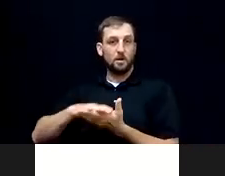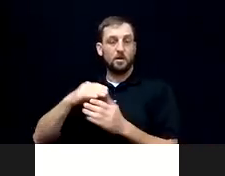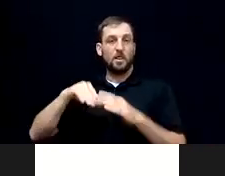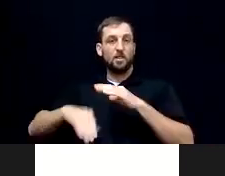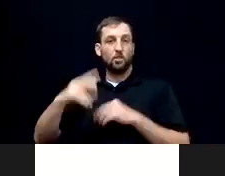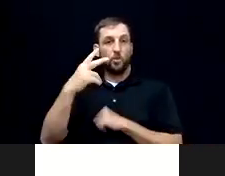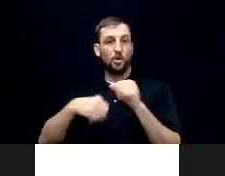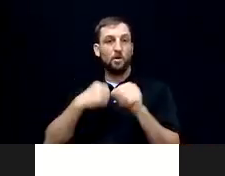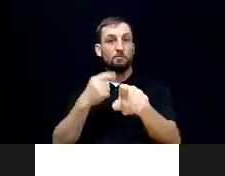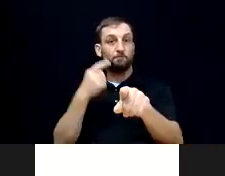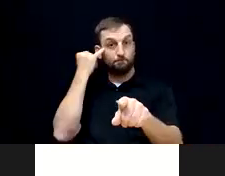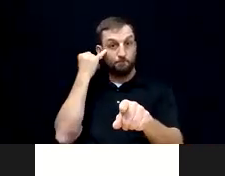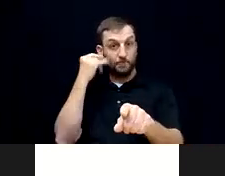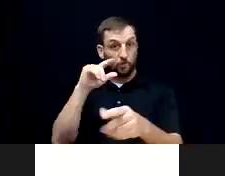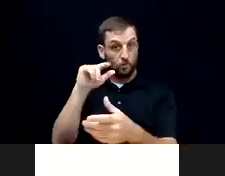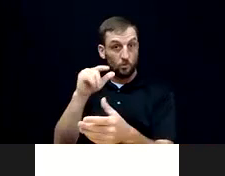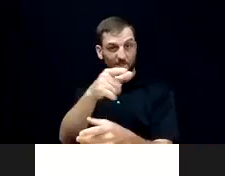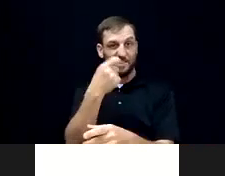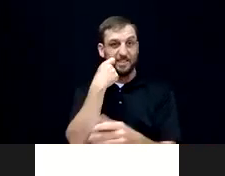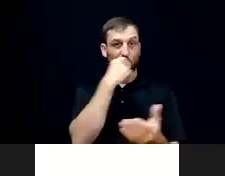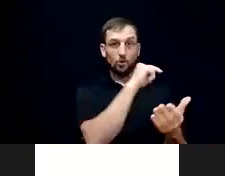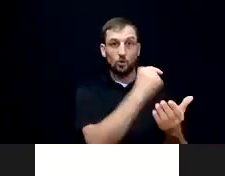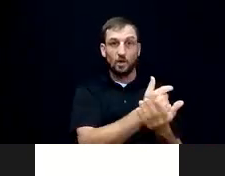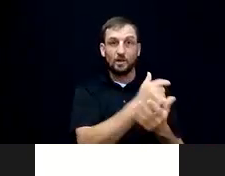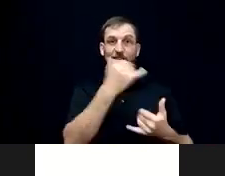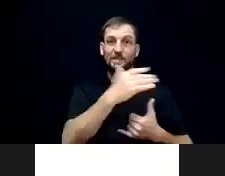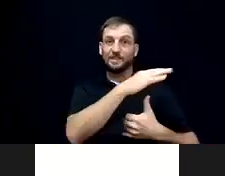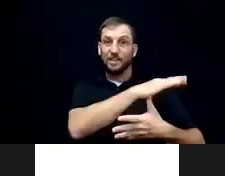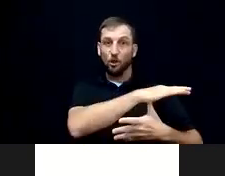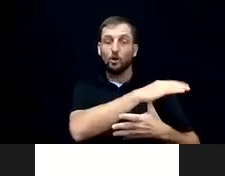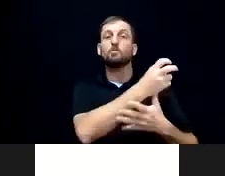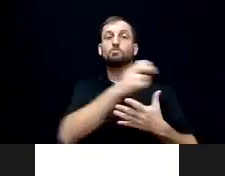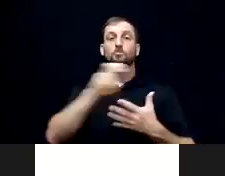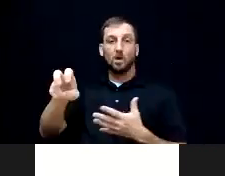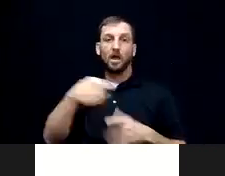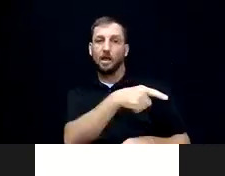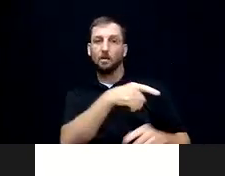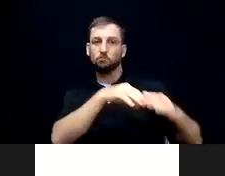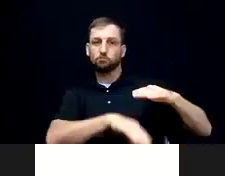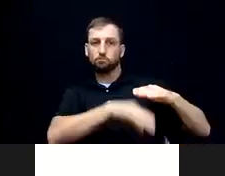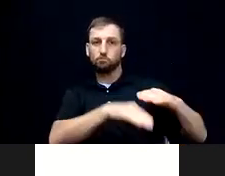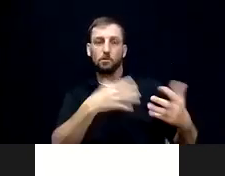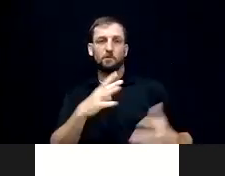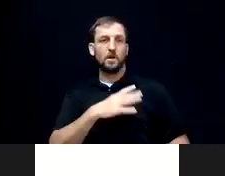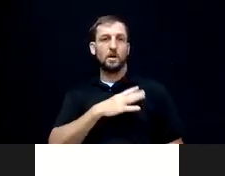evaluation and that testing is current, that's fine. If you are going to need to have